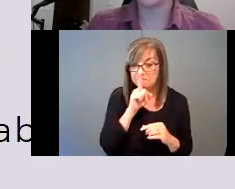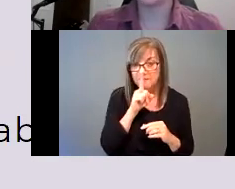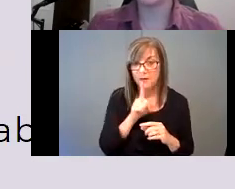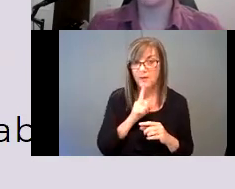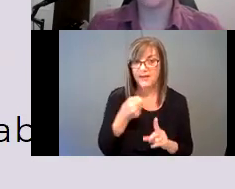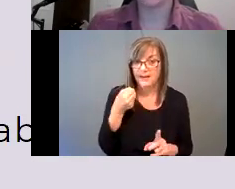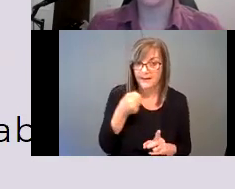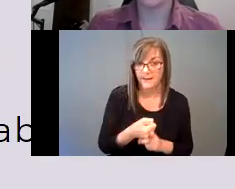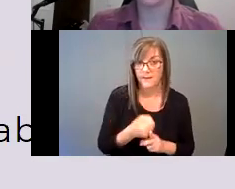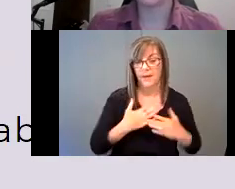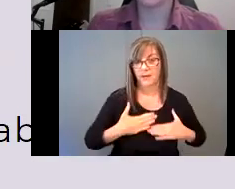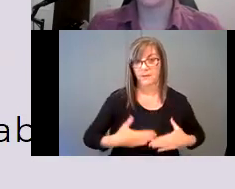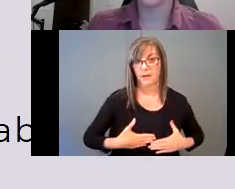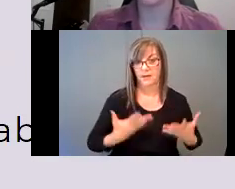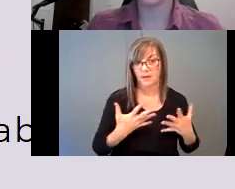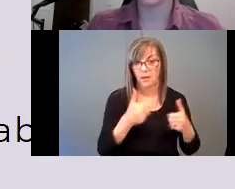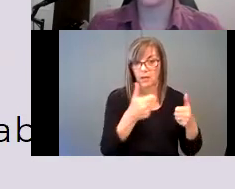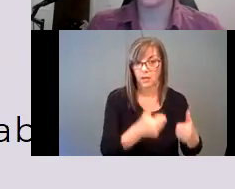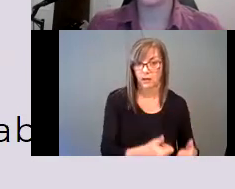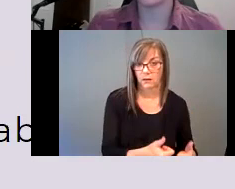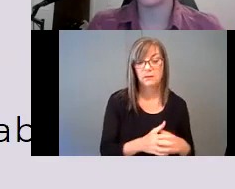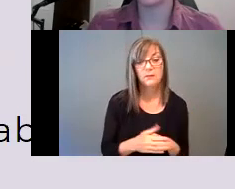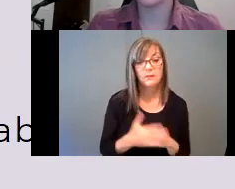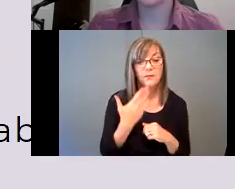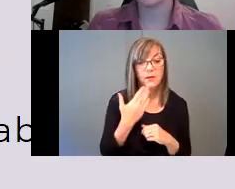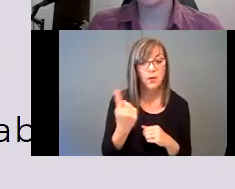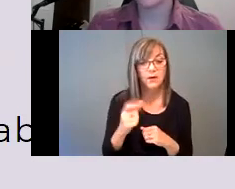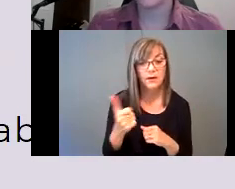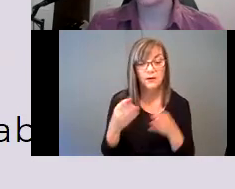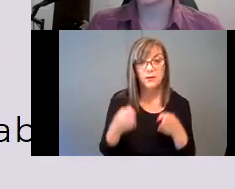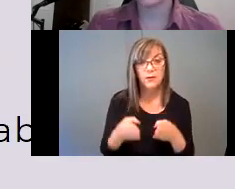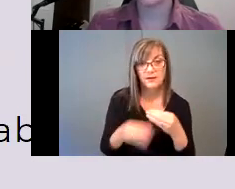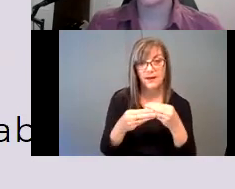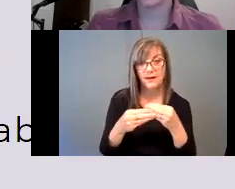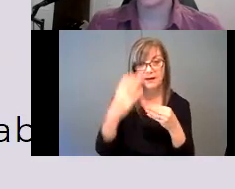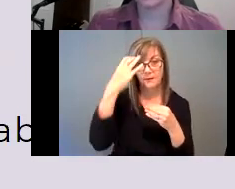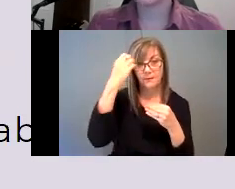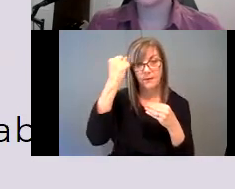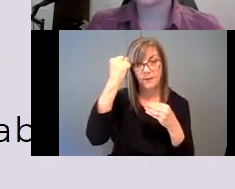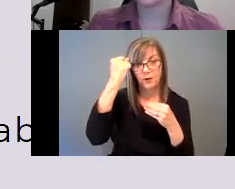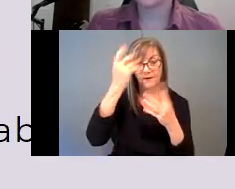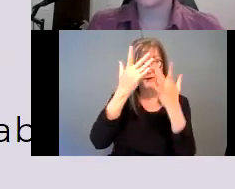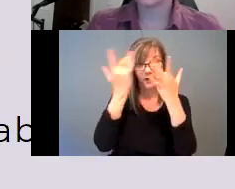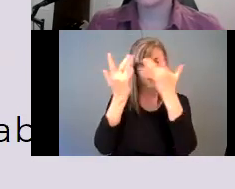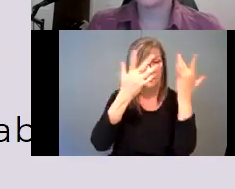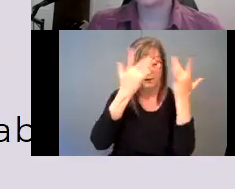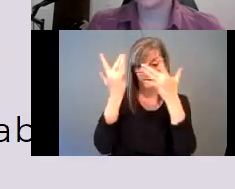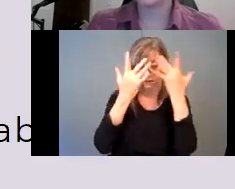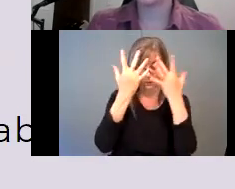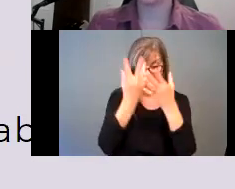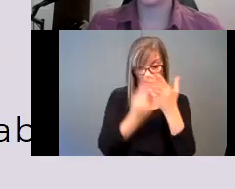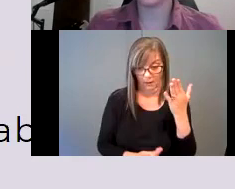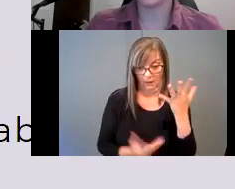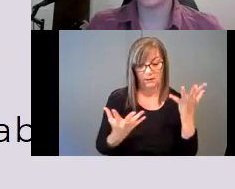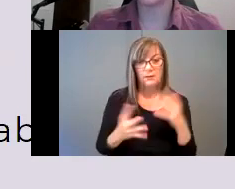on their body. Memory loss, yeah, thank you for sharing that one. Someone is also sharing, as a sex trafficking survivor,